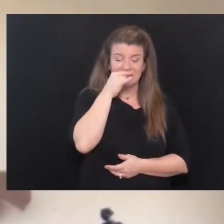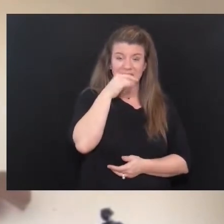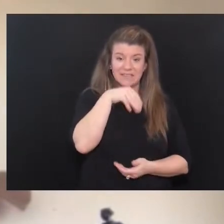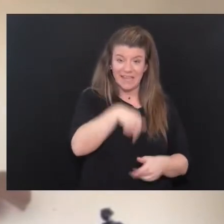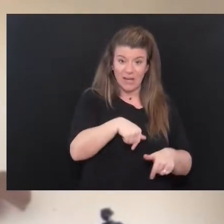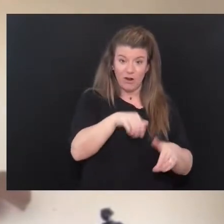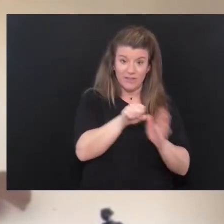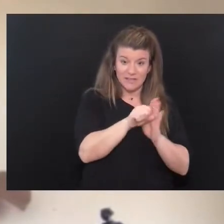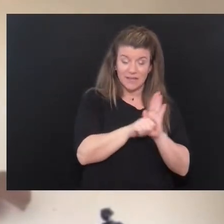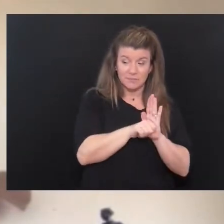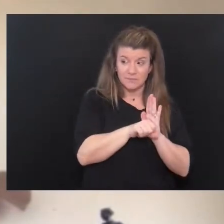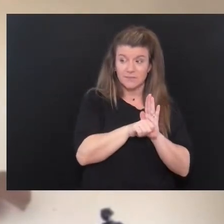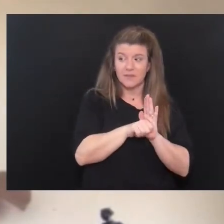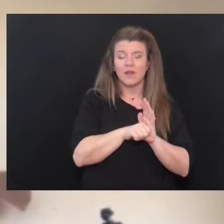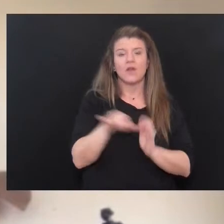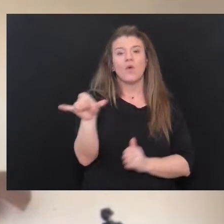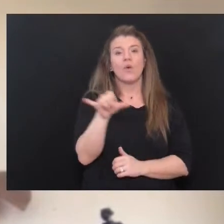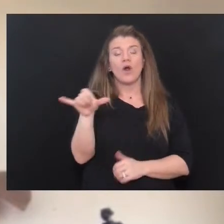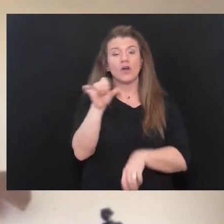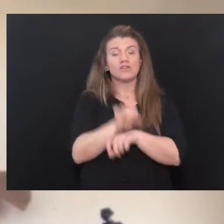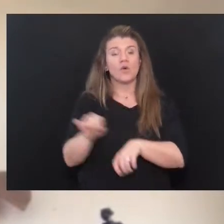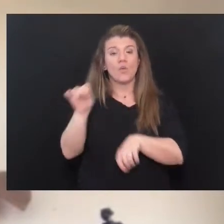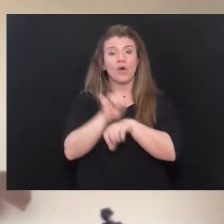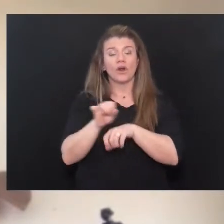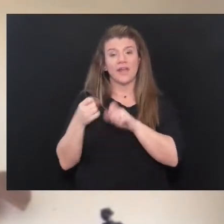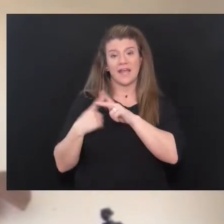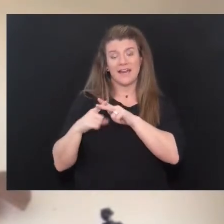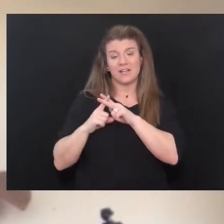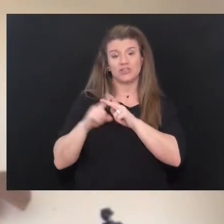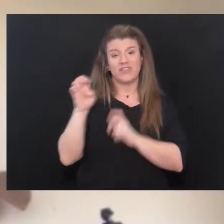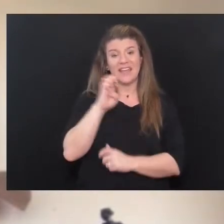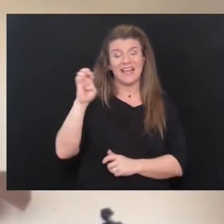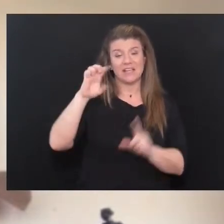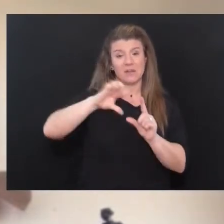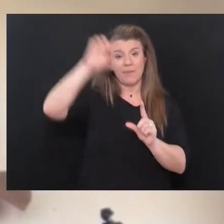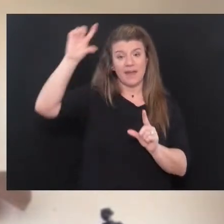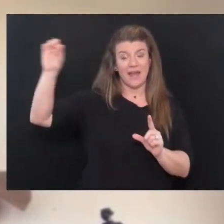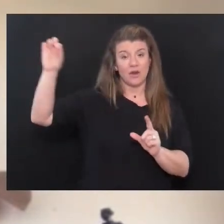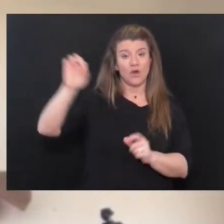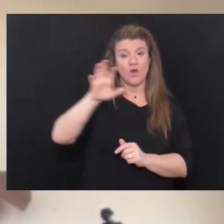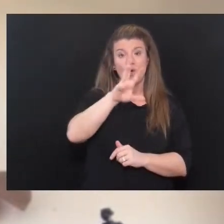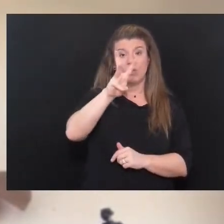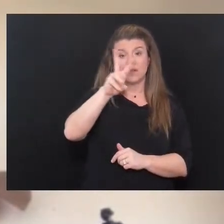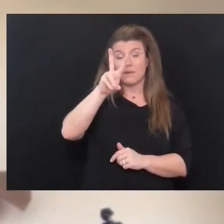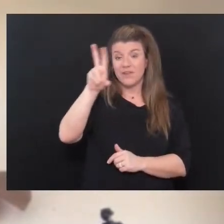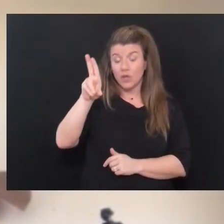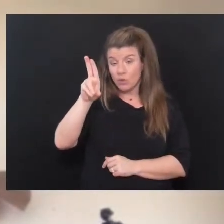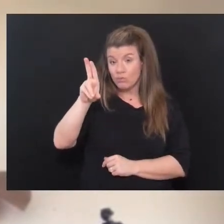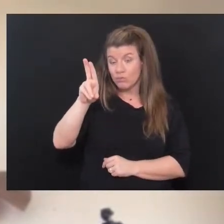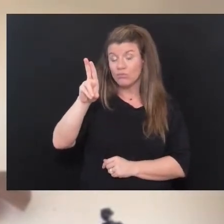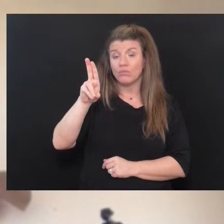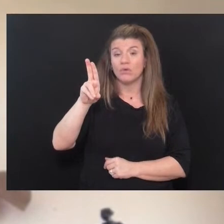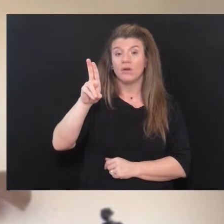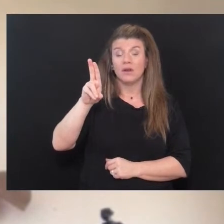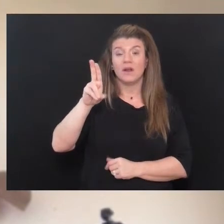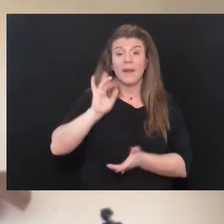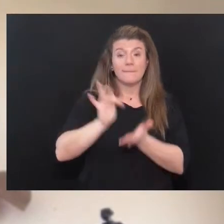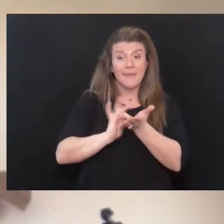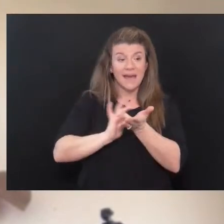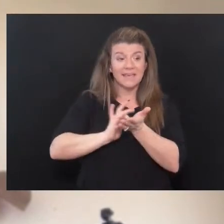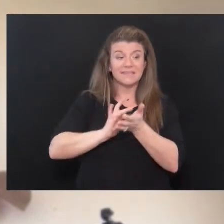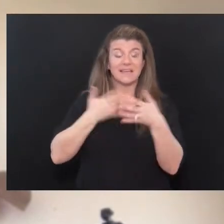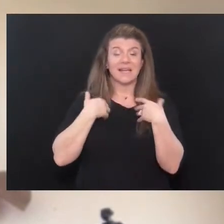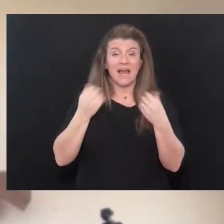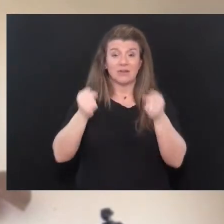state. We also are working an initiative in the Eastern Panhandle with West Virginia University Medicine and